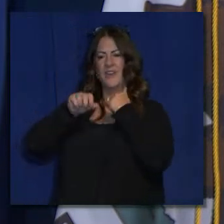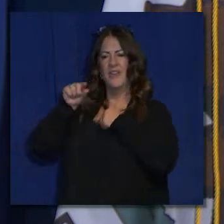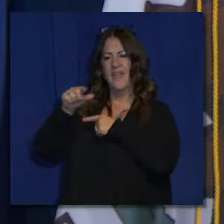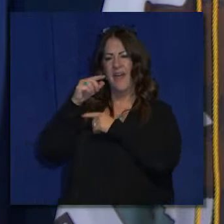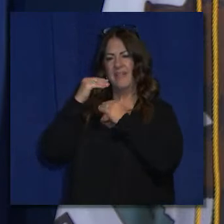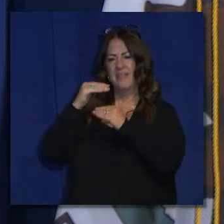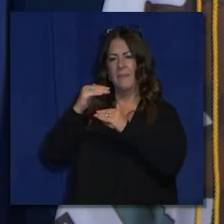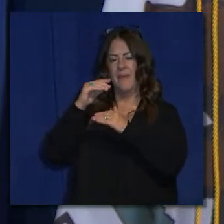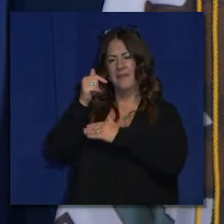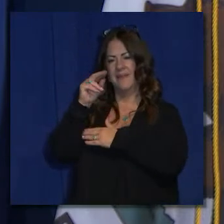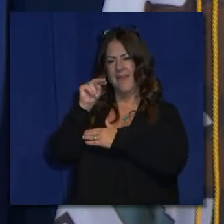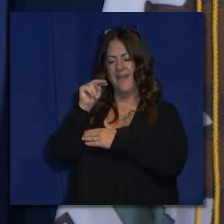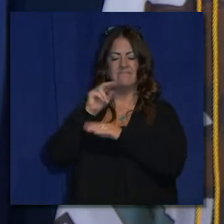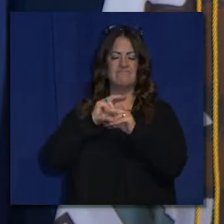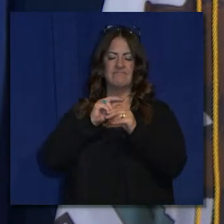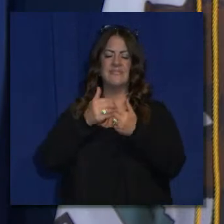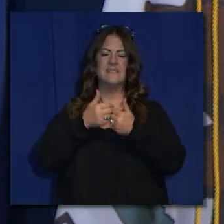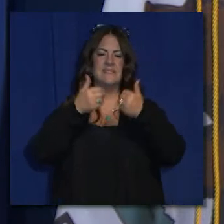thank you.